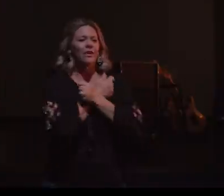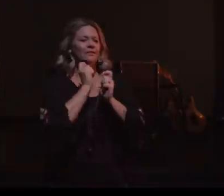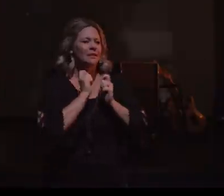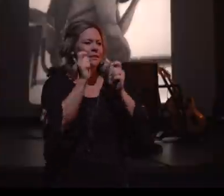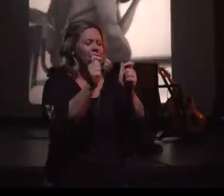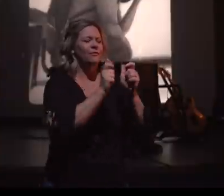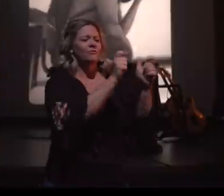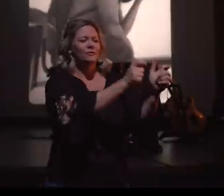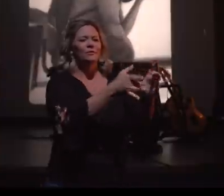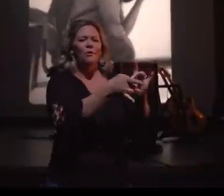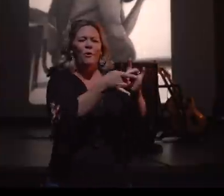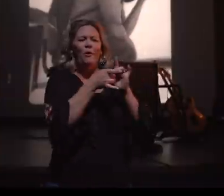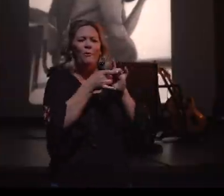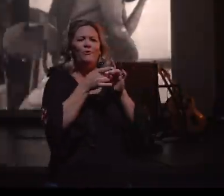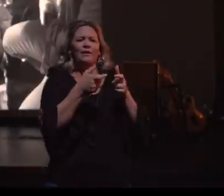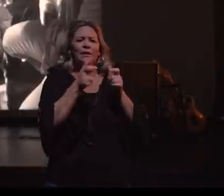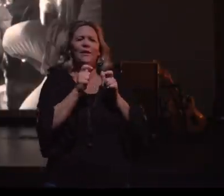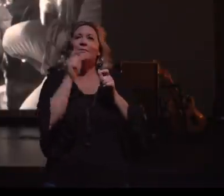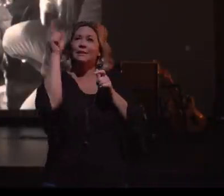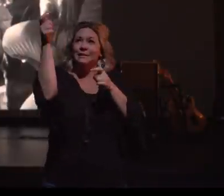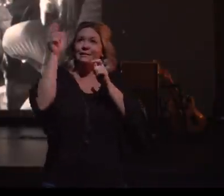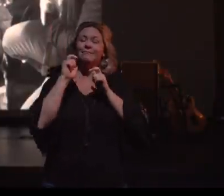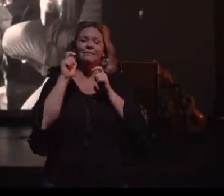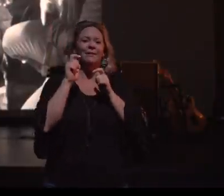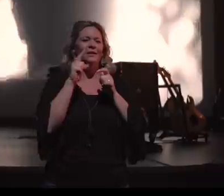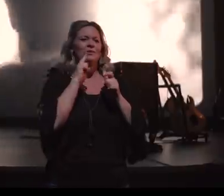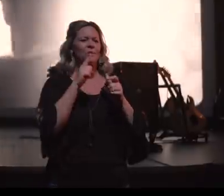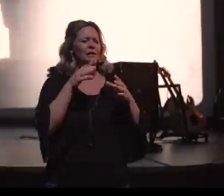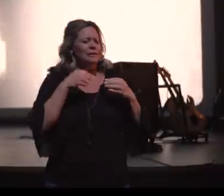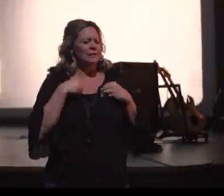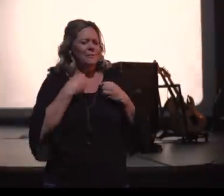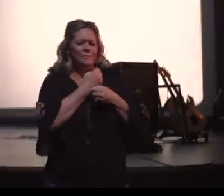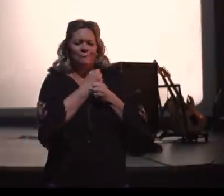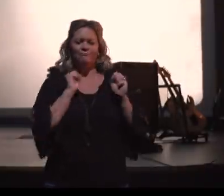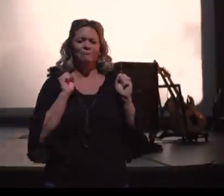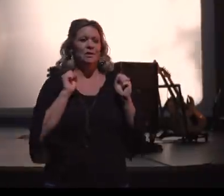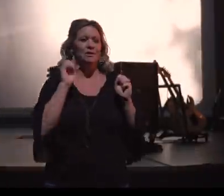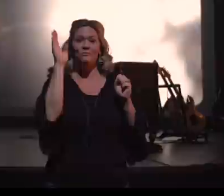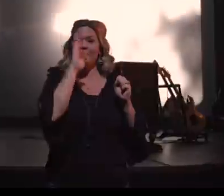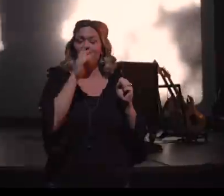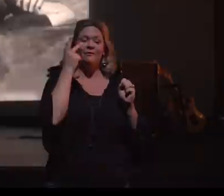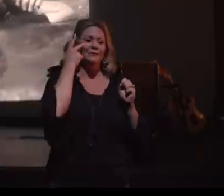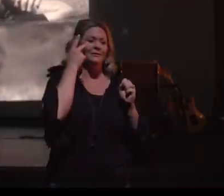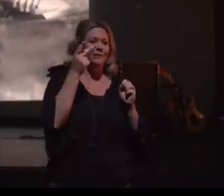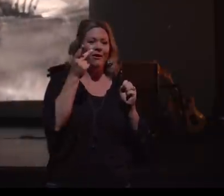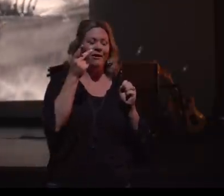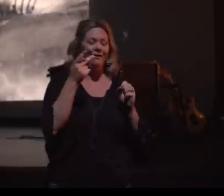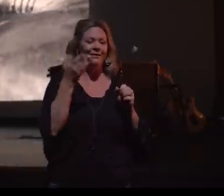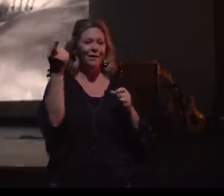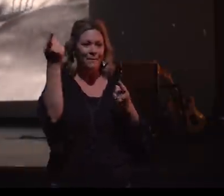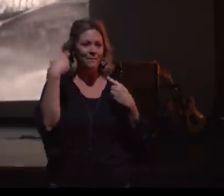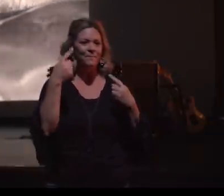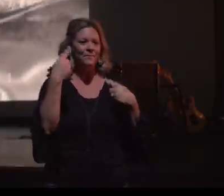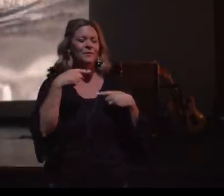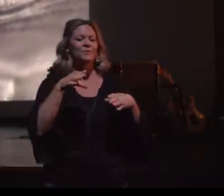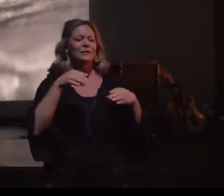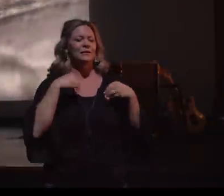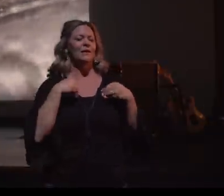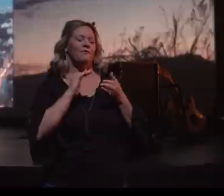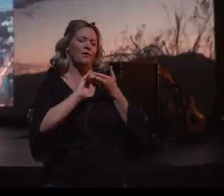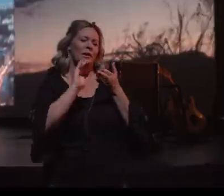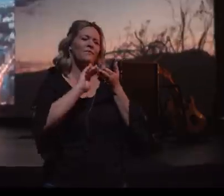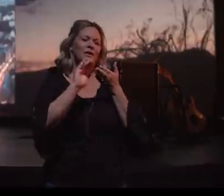these gifts despite the doubts, to accept the rescue you never saw coming, to receive